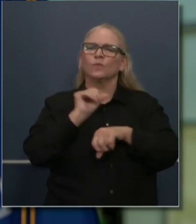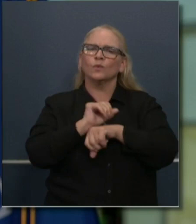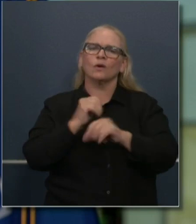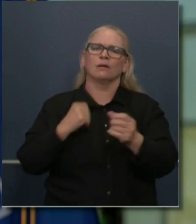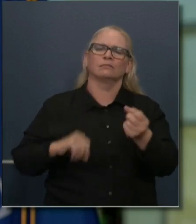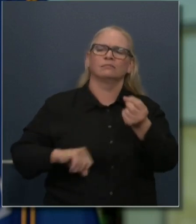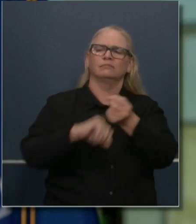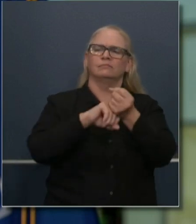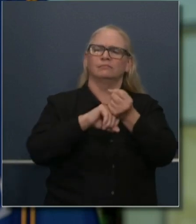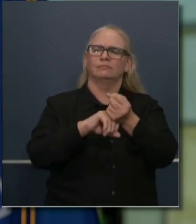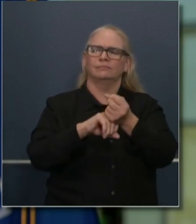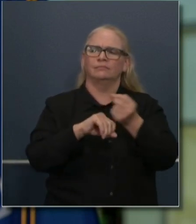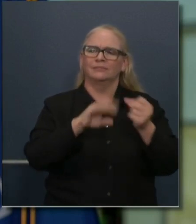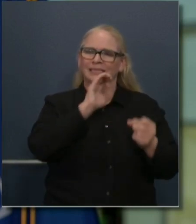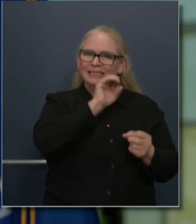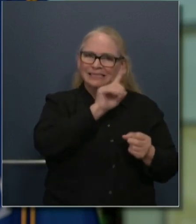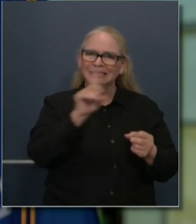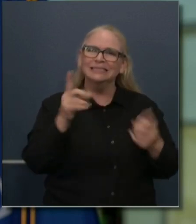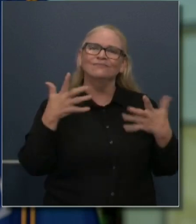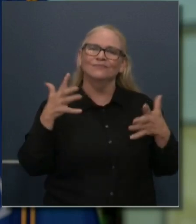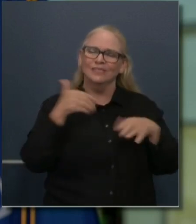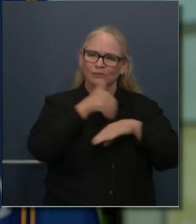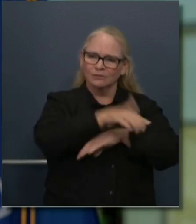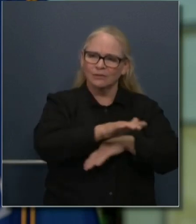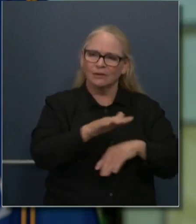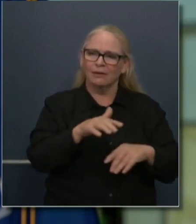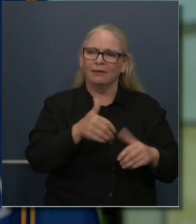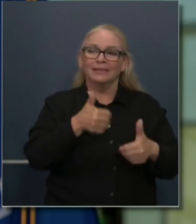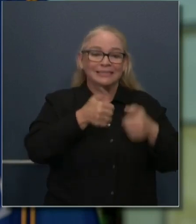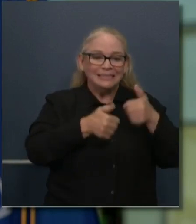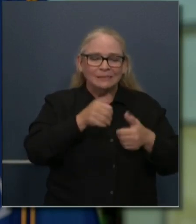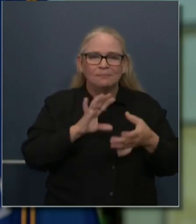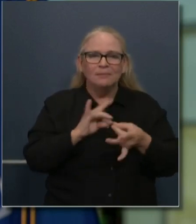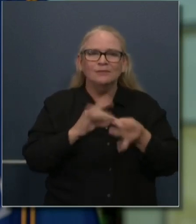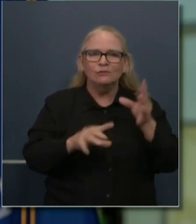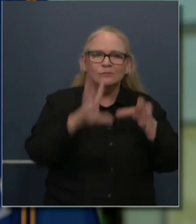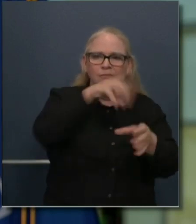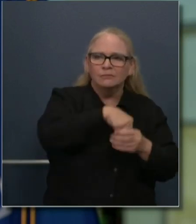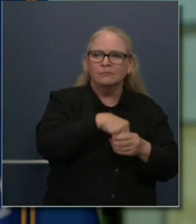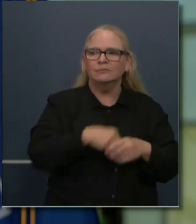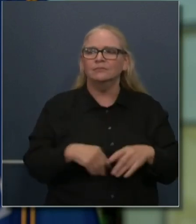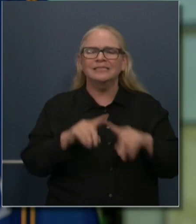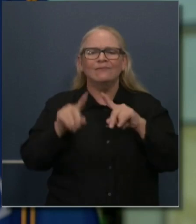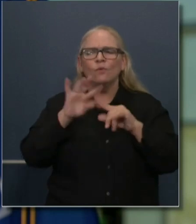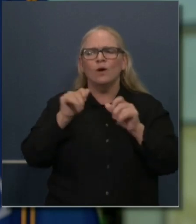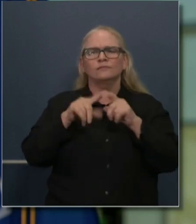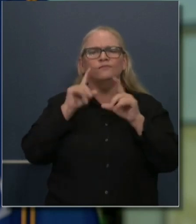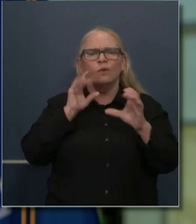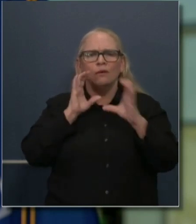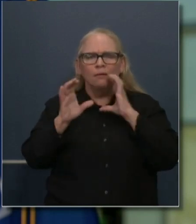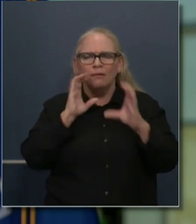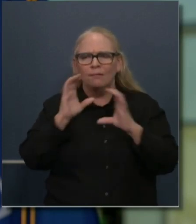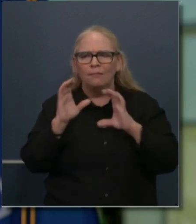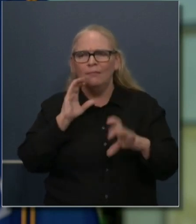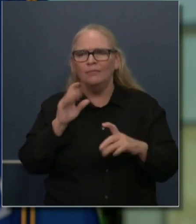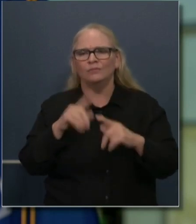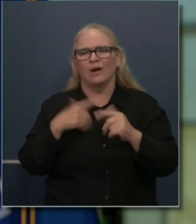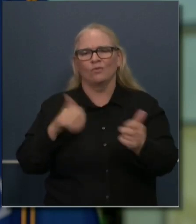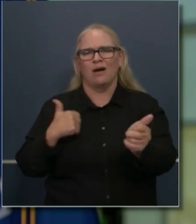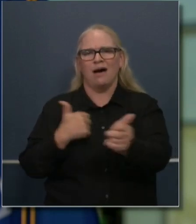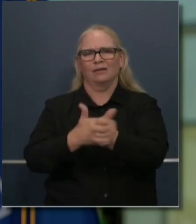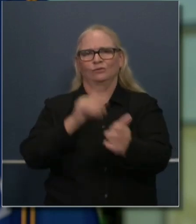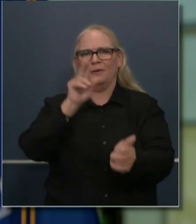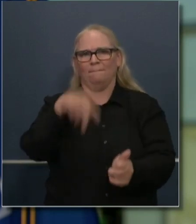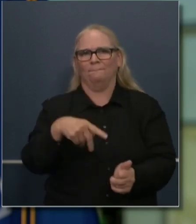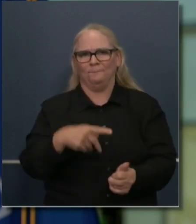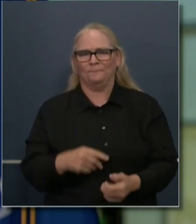helplines and the new text messaging program, how we brought other agencies in and project improvement teams in. We